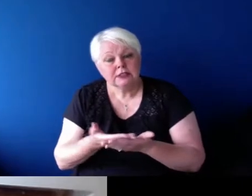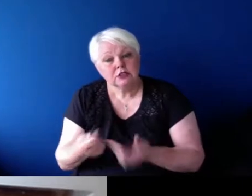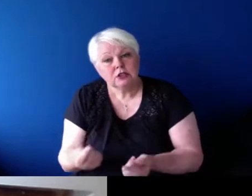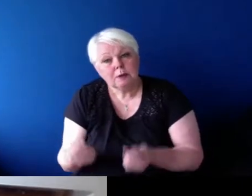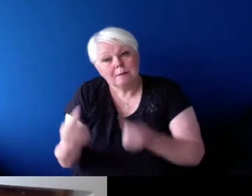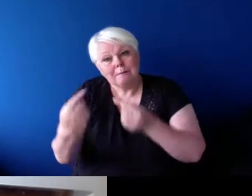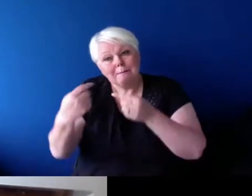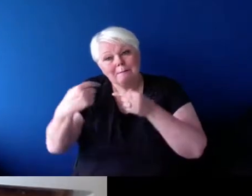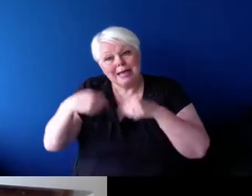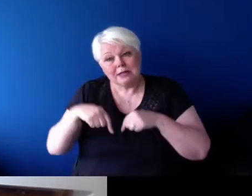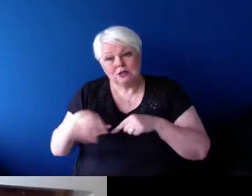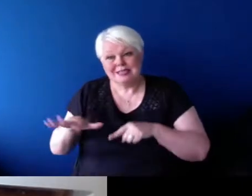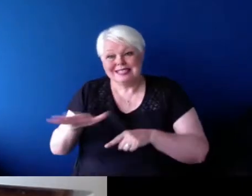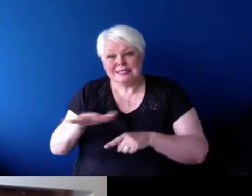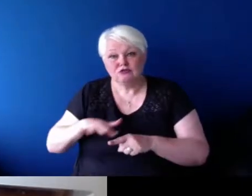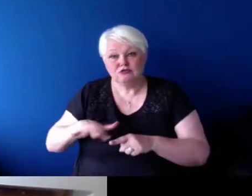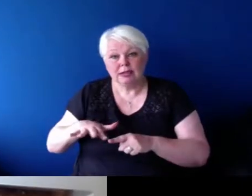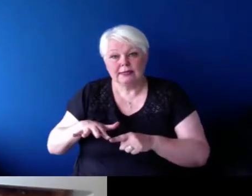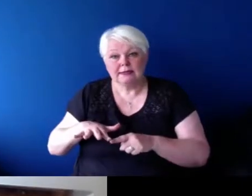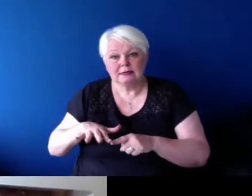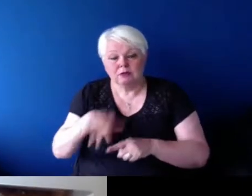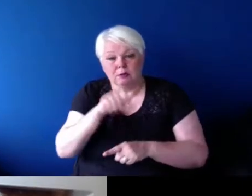districts for people to discuss.